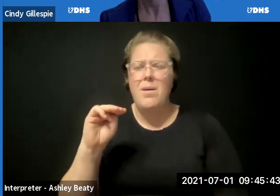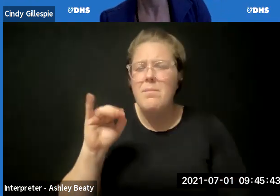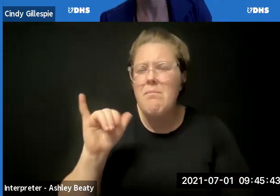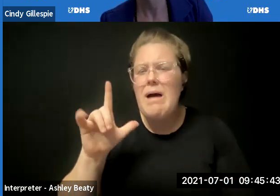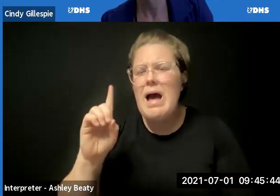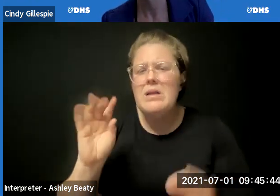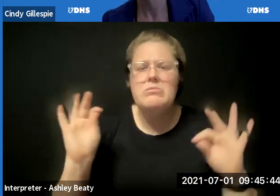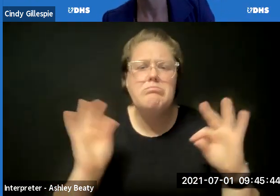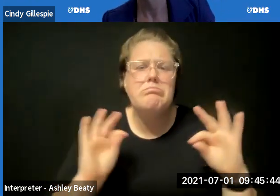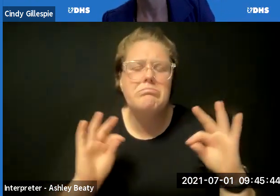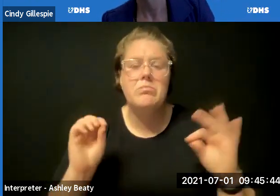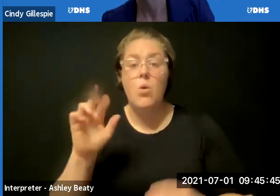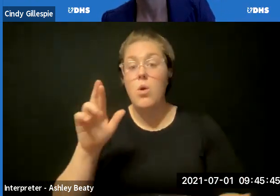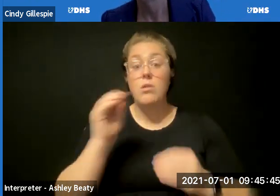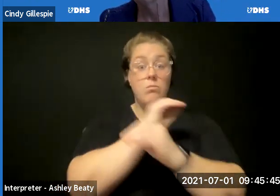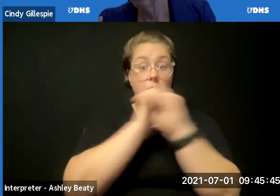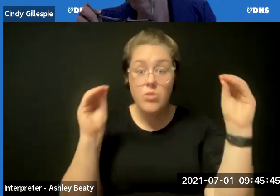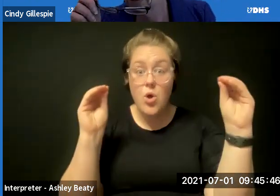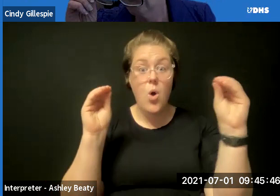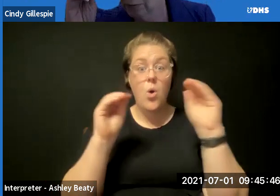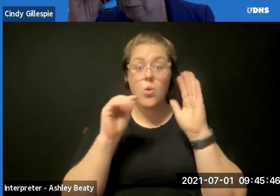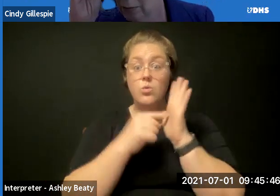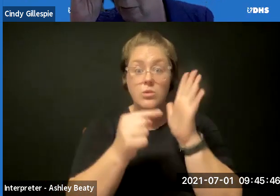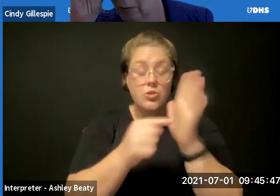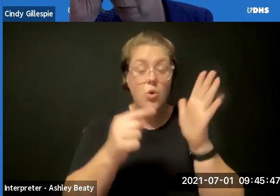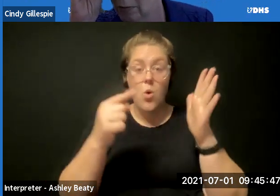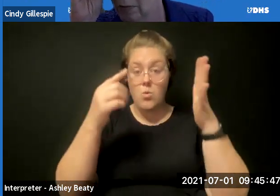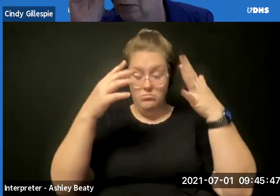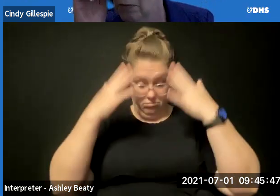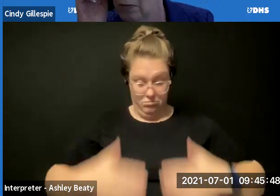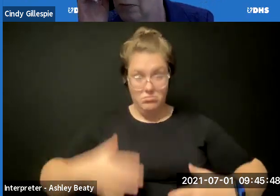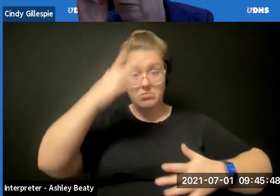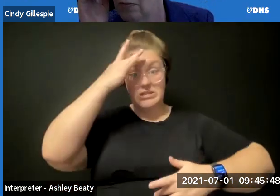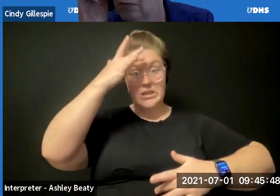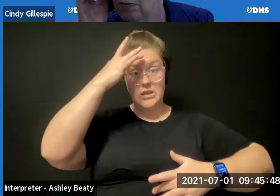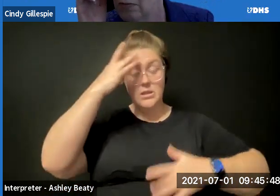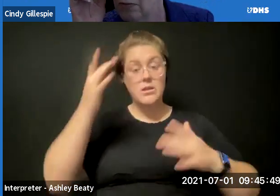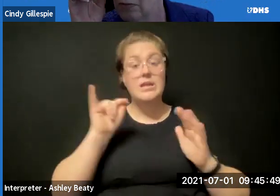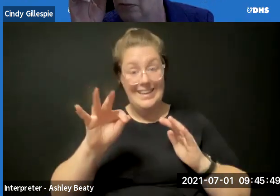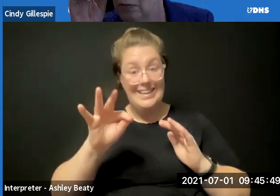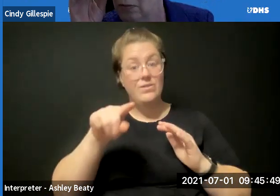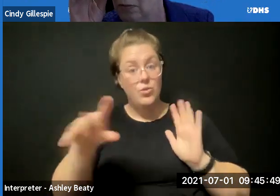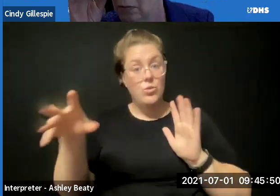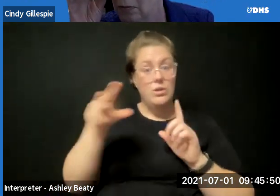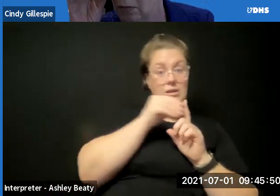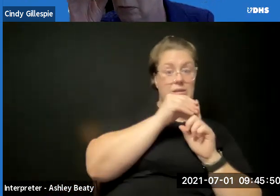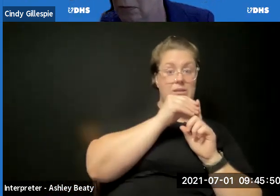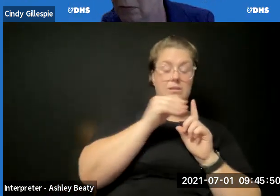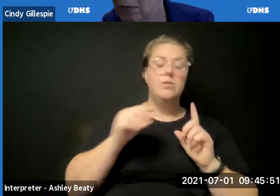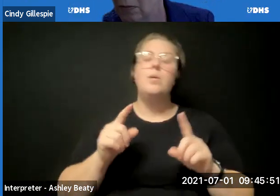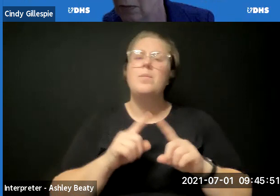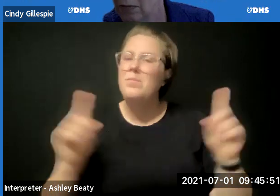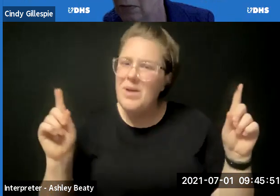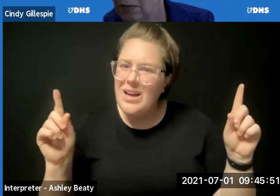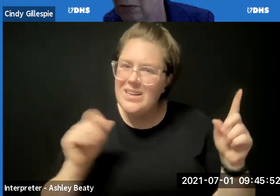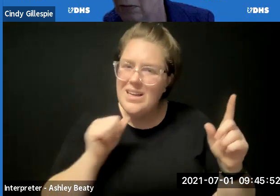know, not having symptoms when you're exposed to it. But that doesn't mean that you aren't transmitting it. It can still be within your